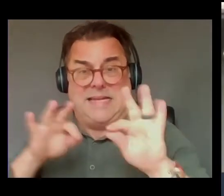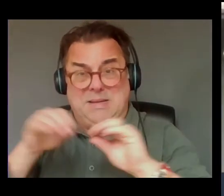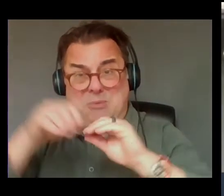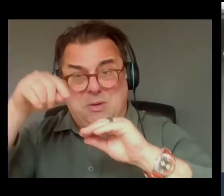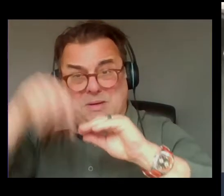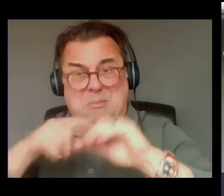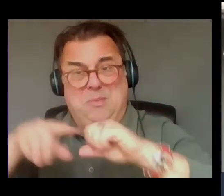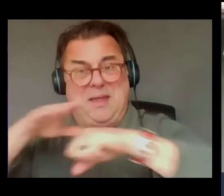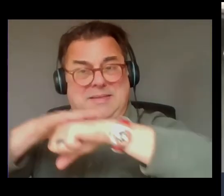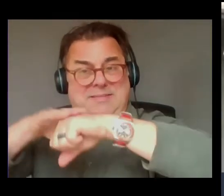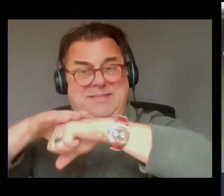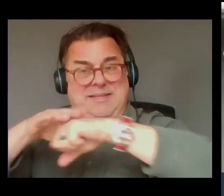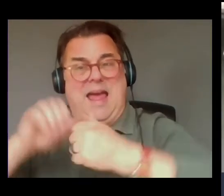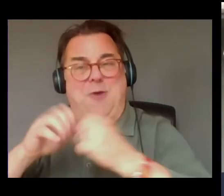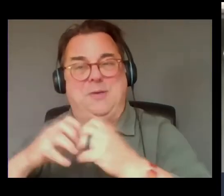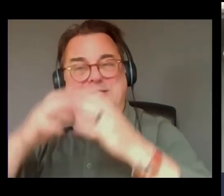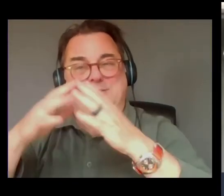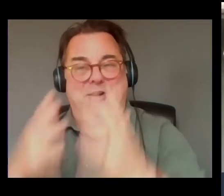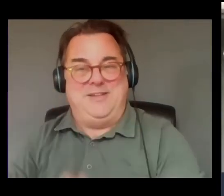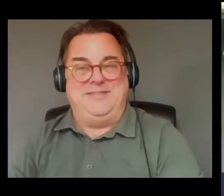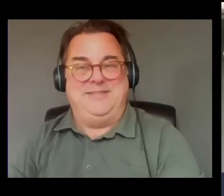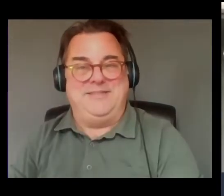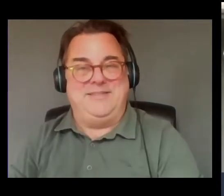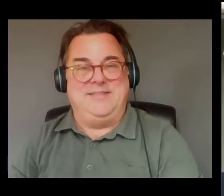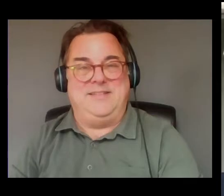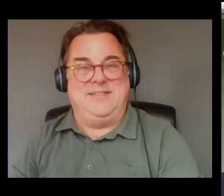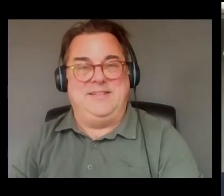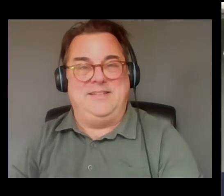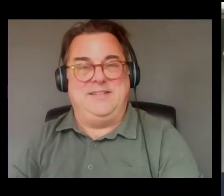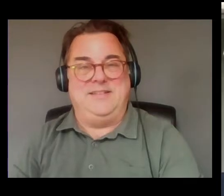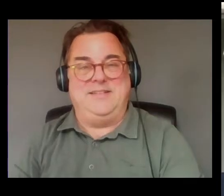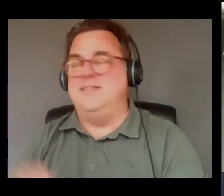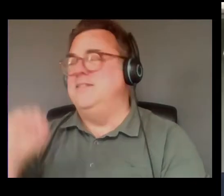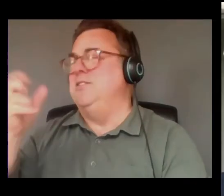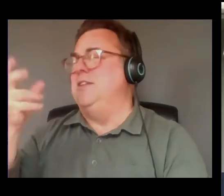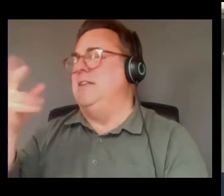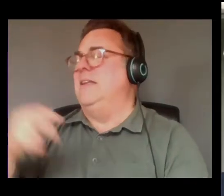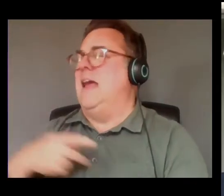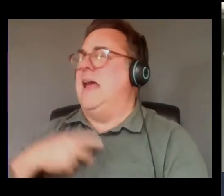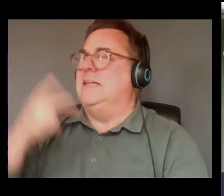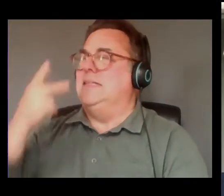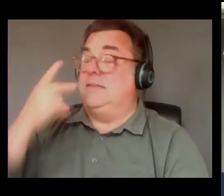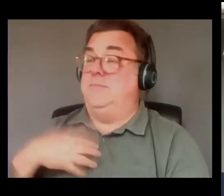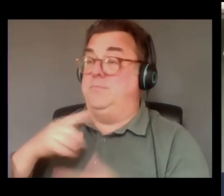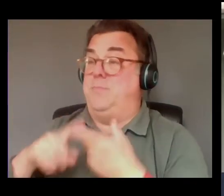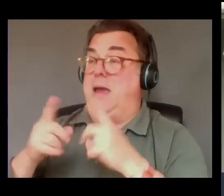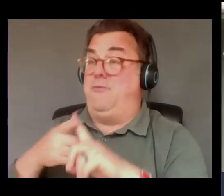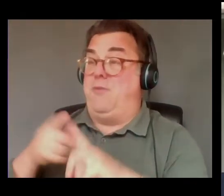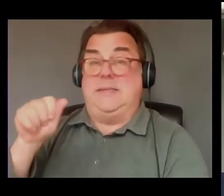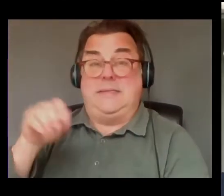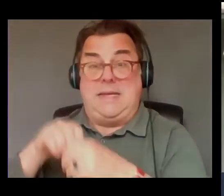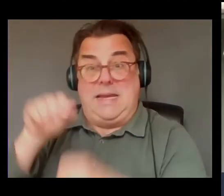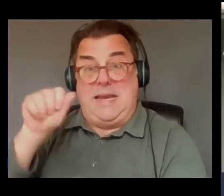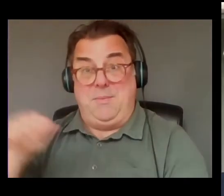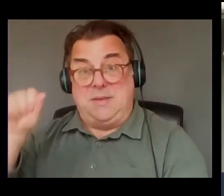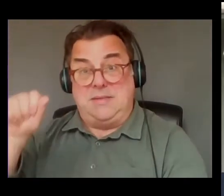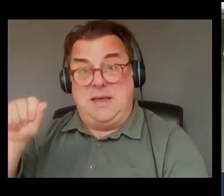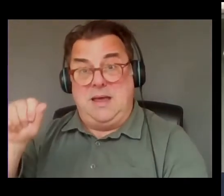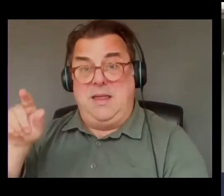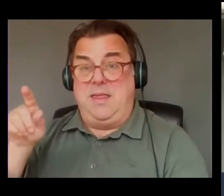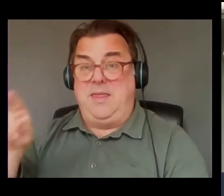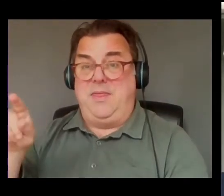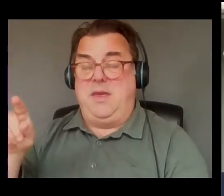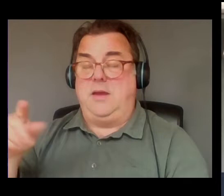of how we got started. And I just see from, my friends at Amazon, there's just like so